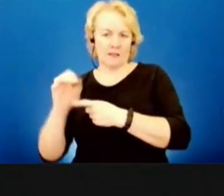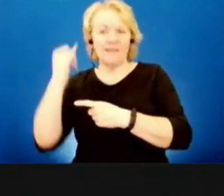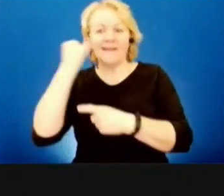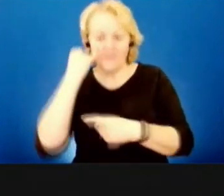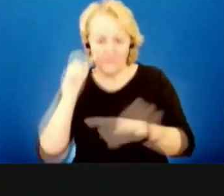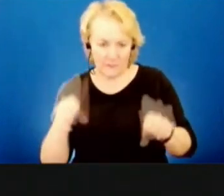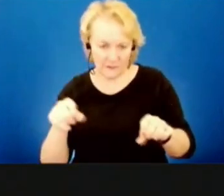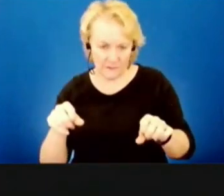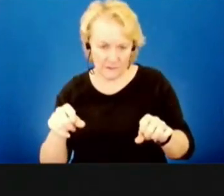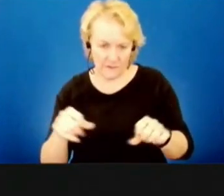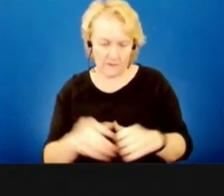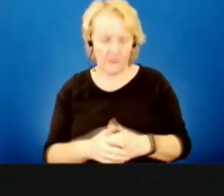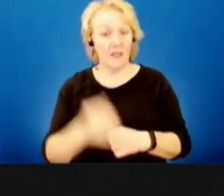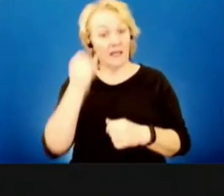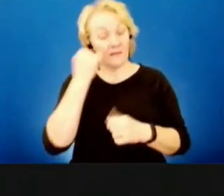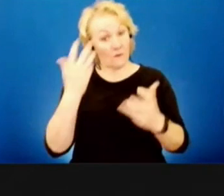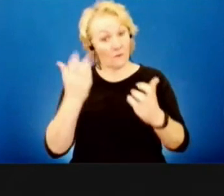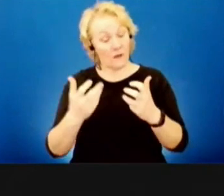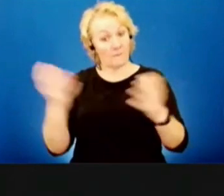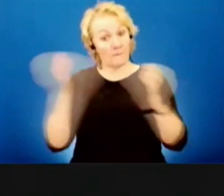For additional resources on